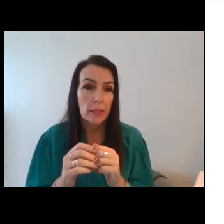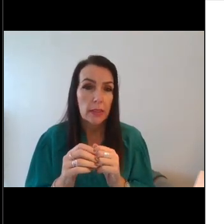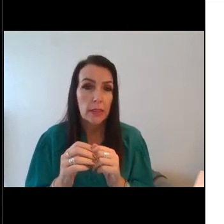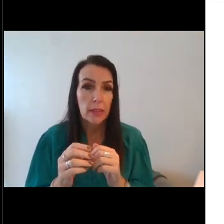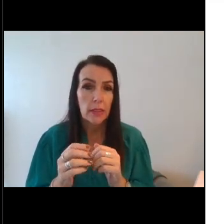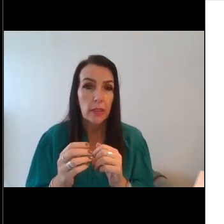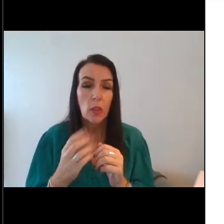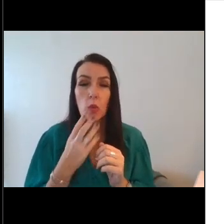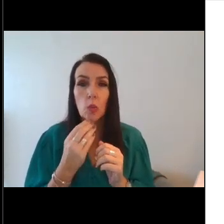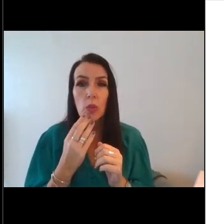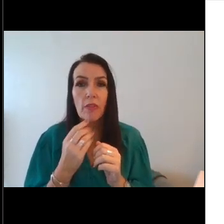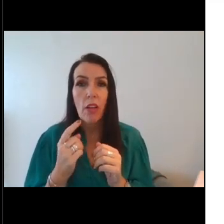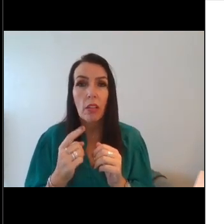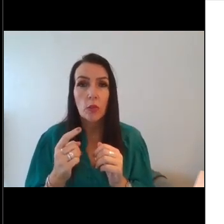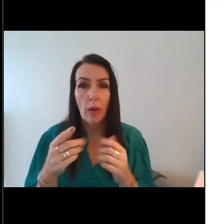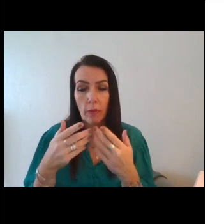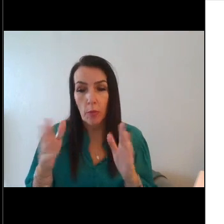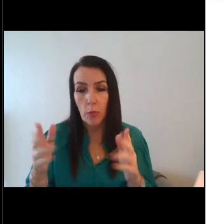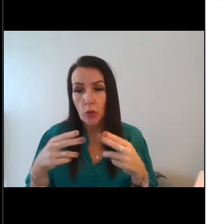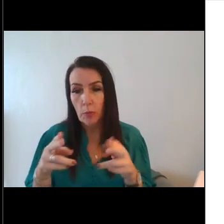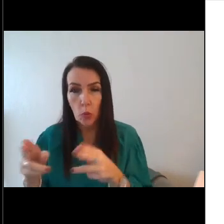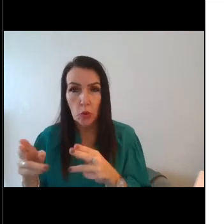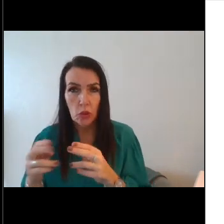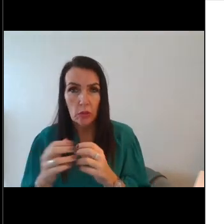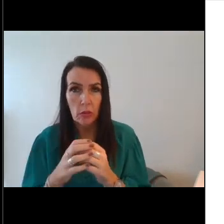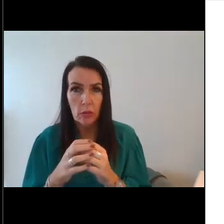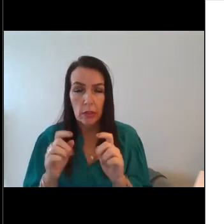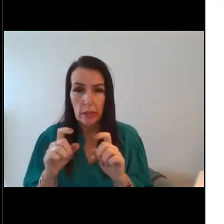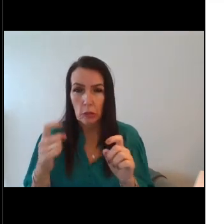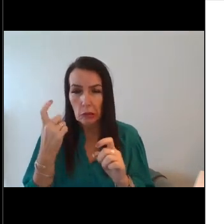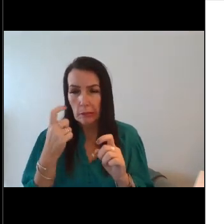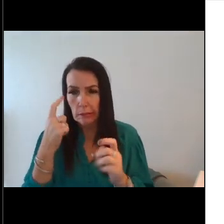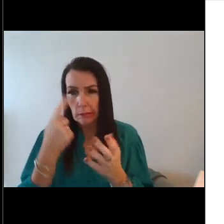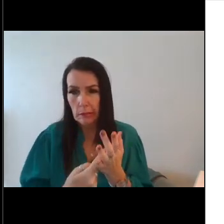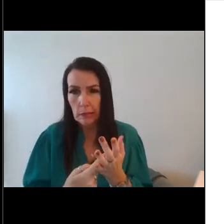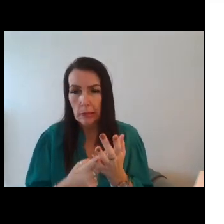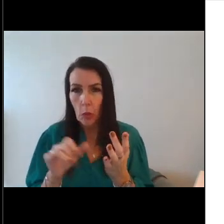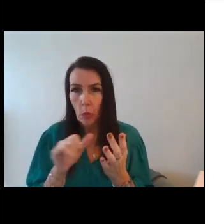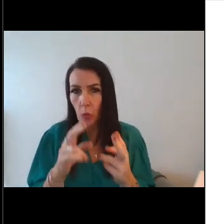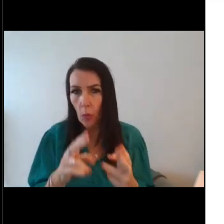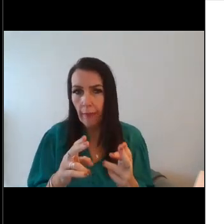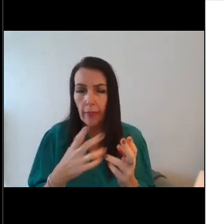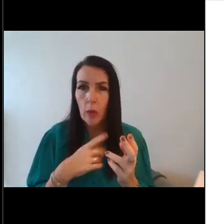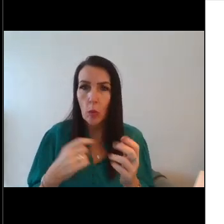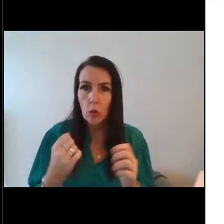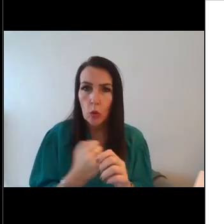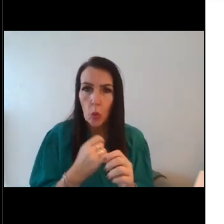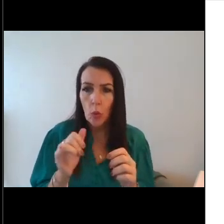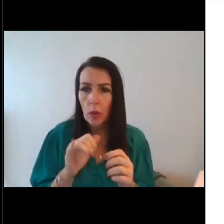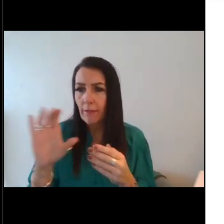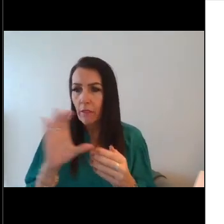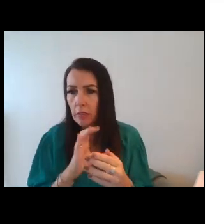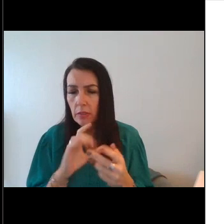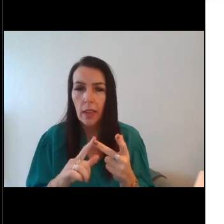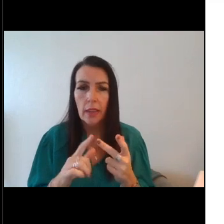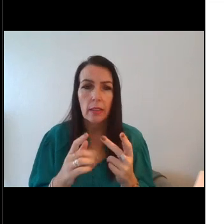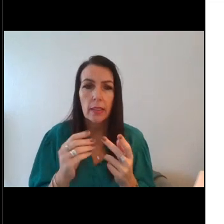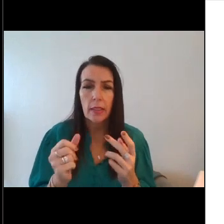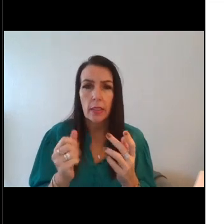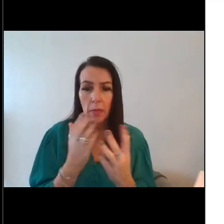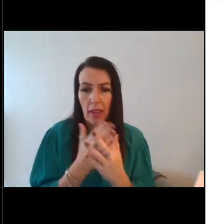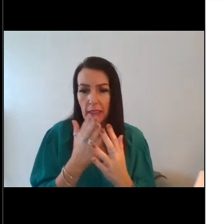take a broad approach, because at that point they were still trying to decide which way they want to go, and depending on the funding that comes in, certain intervention types